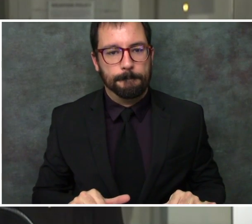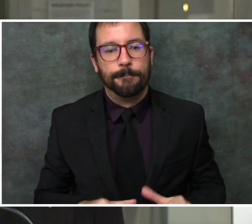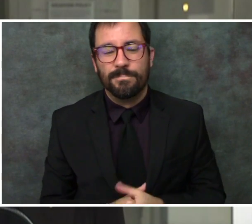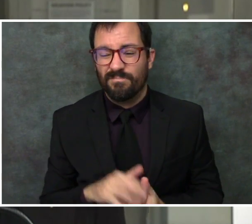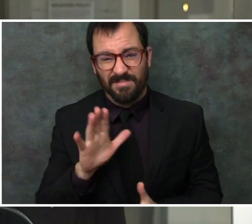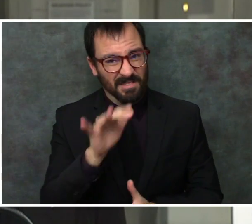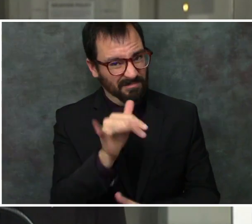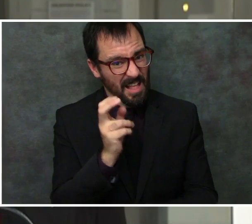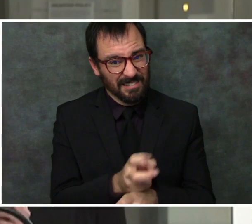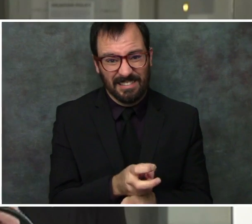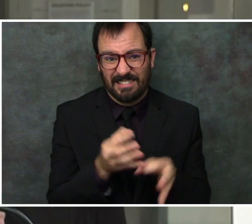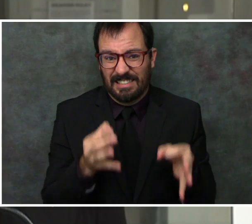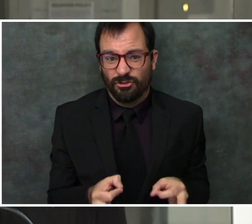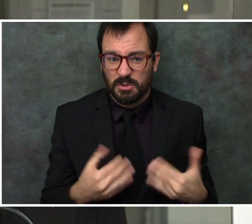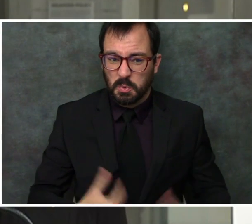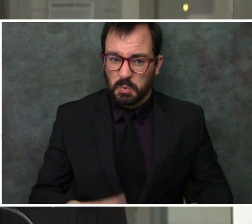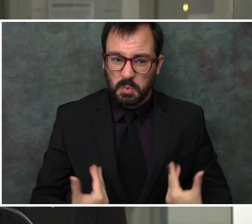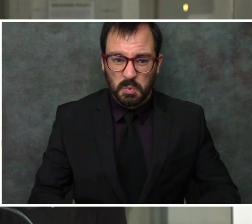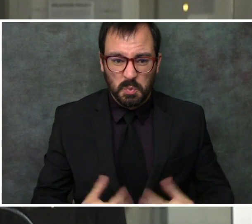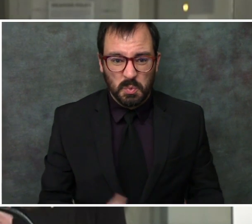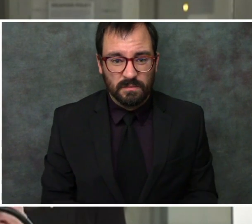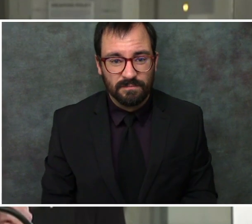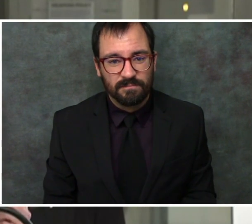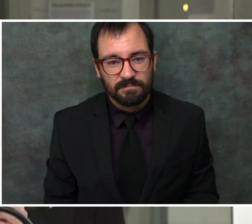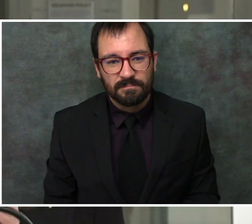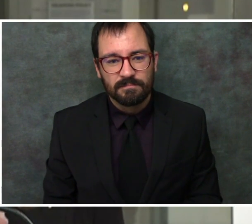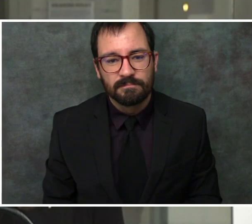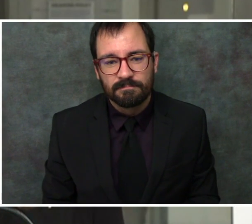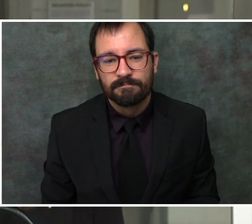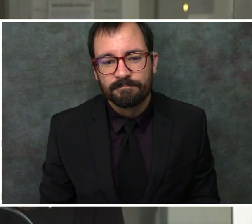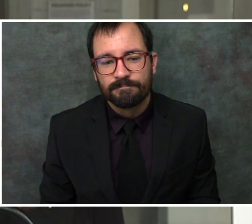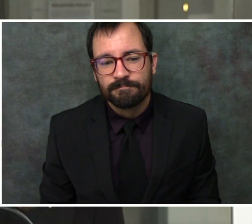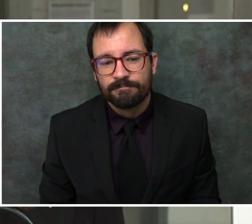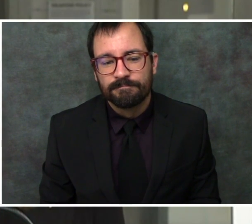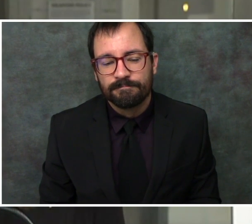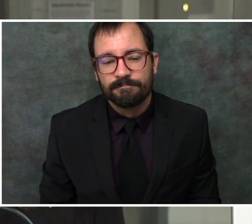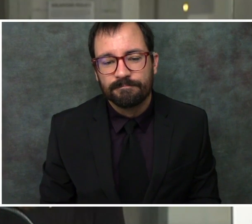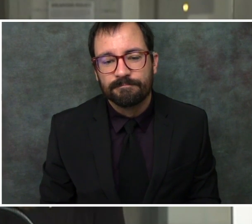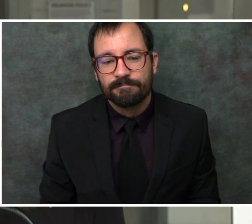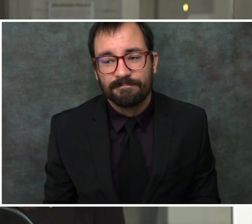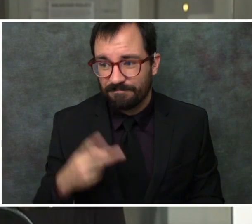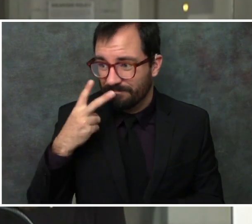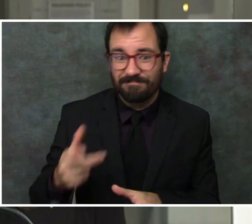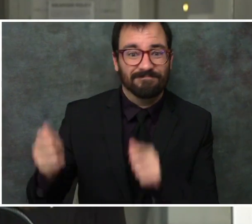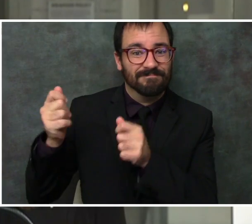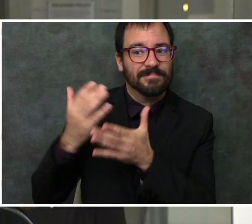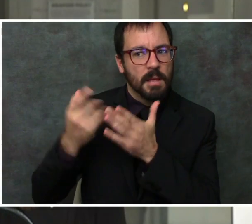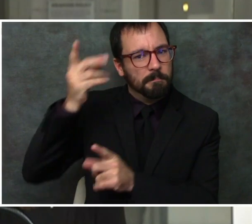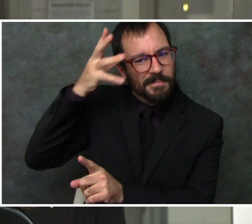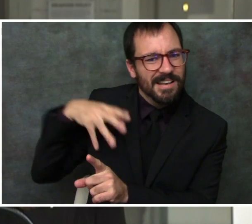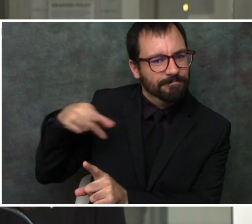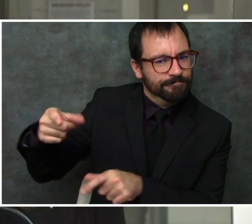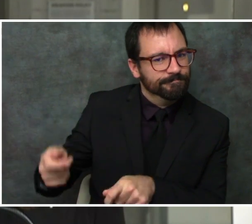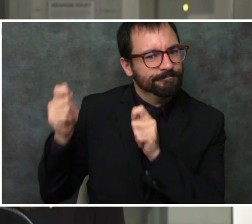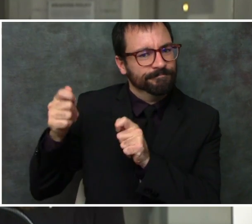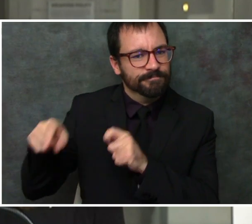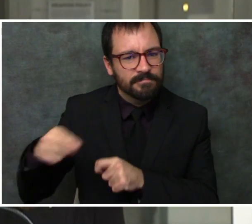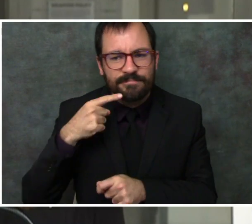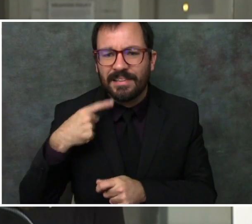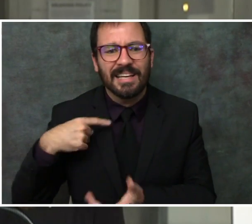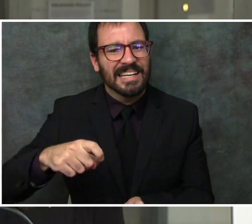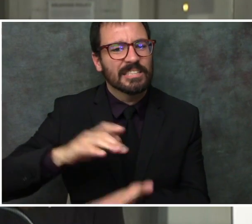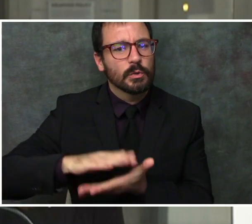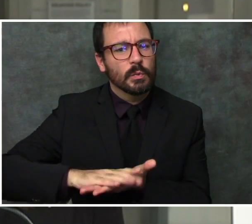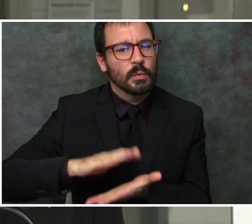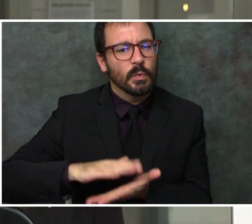home, and he's holding a sign, we need school. And I understand the importance of having school